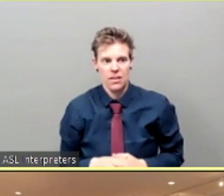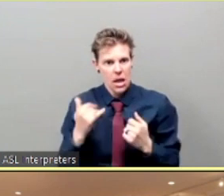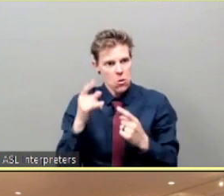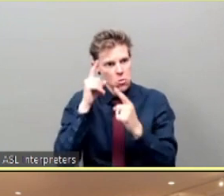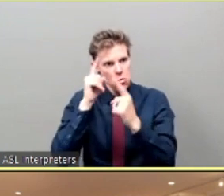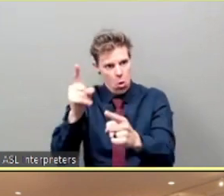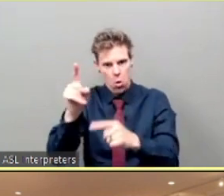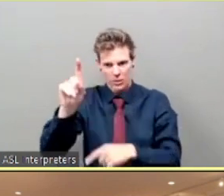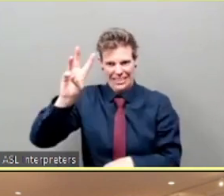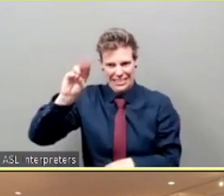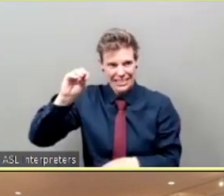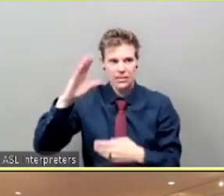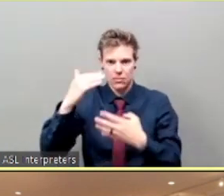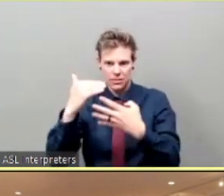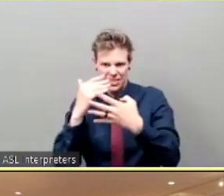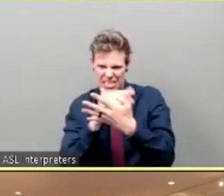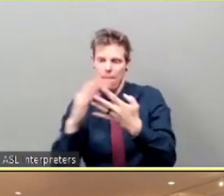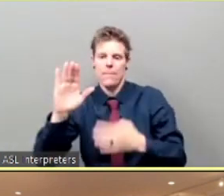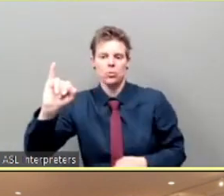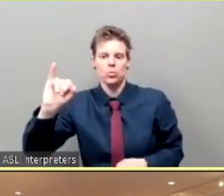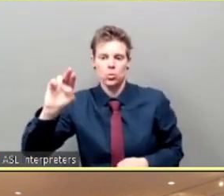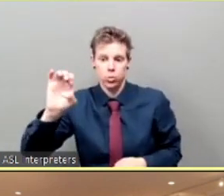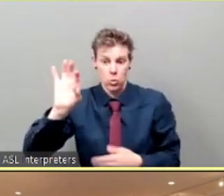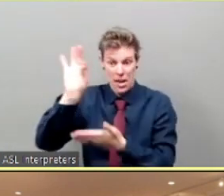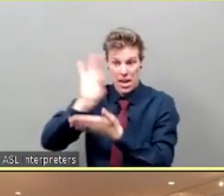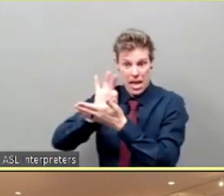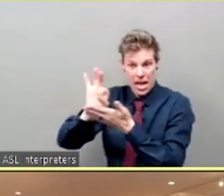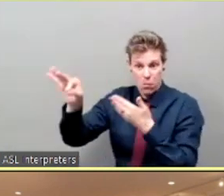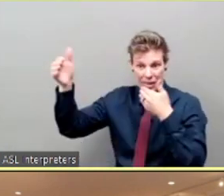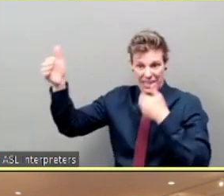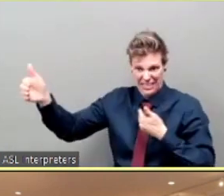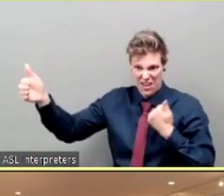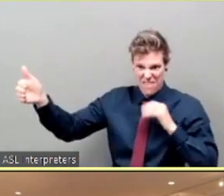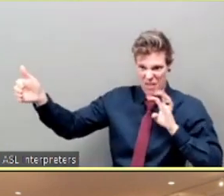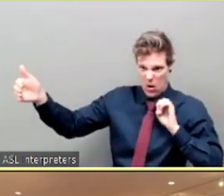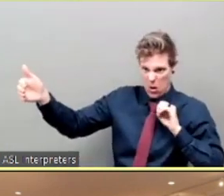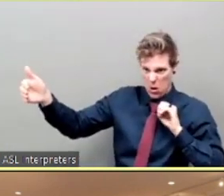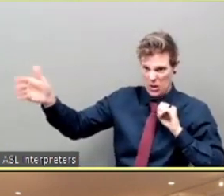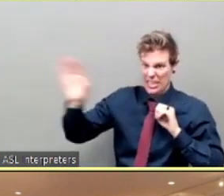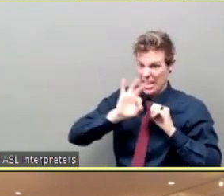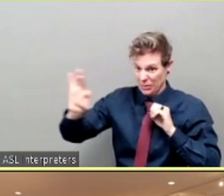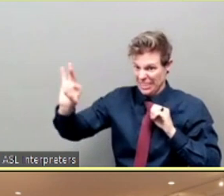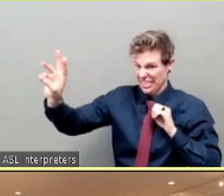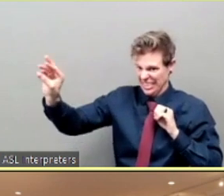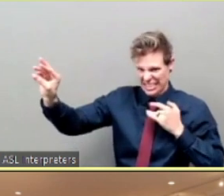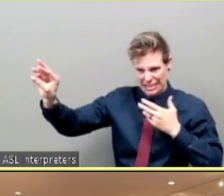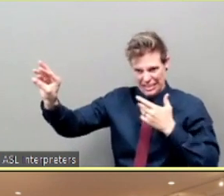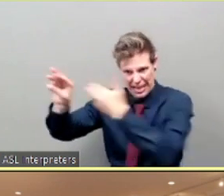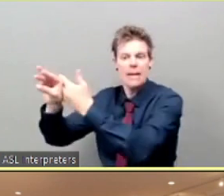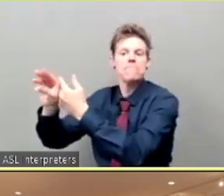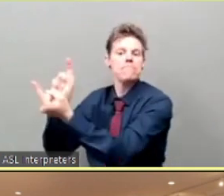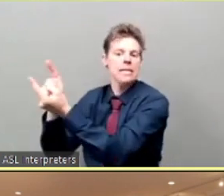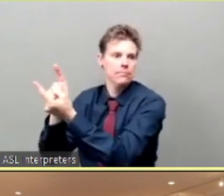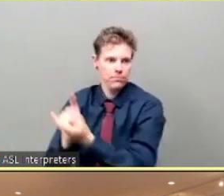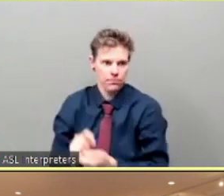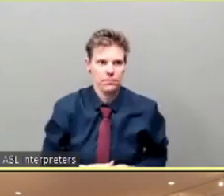60%. We're keeping the county adjustment the same. And if you look at the